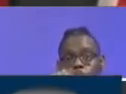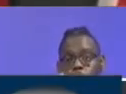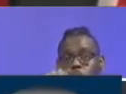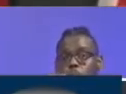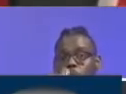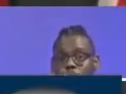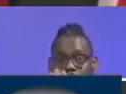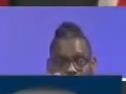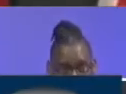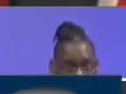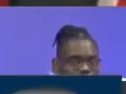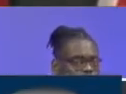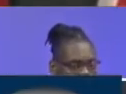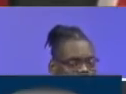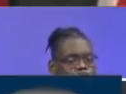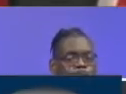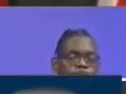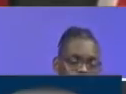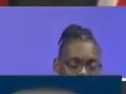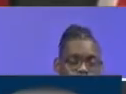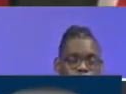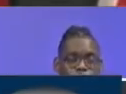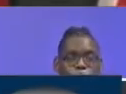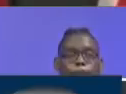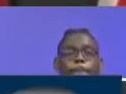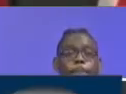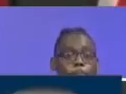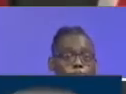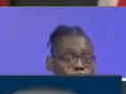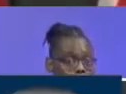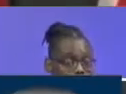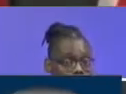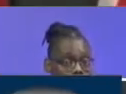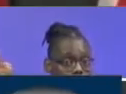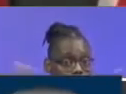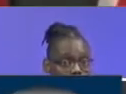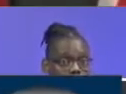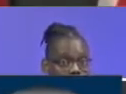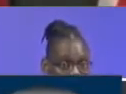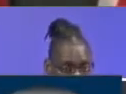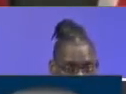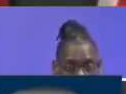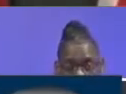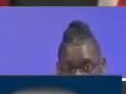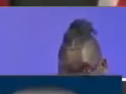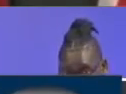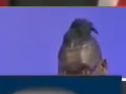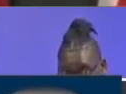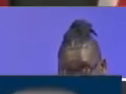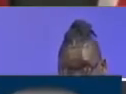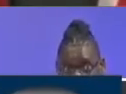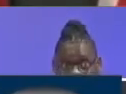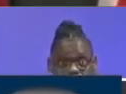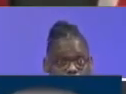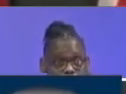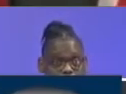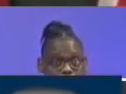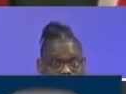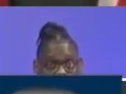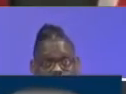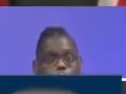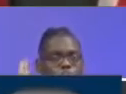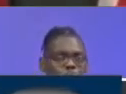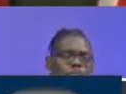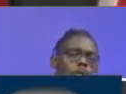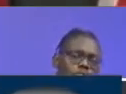services. The essential service staff will still continue to provide us with essential services.